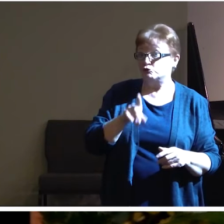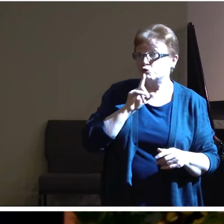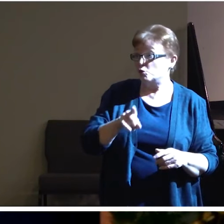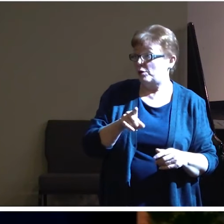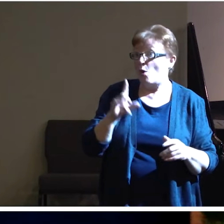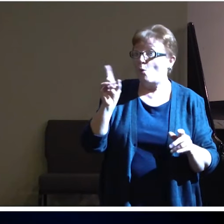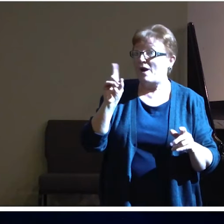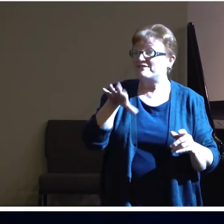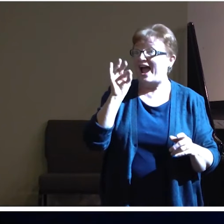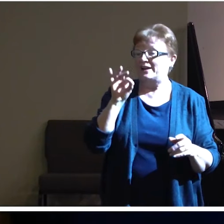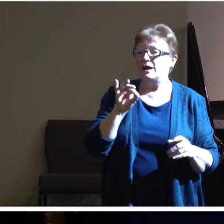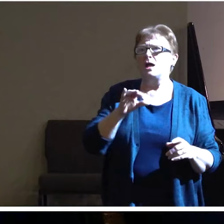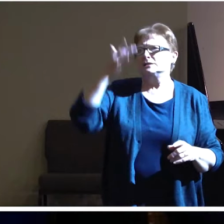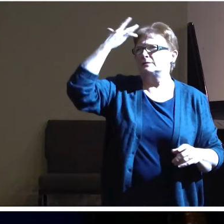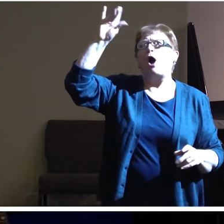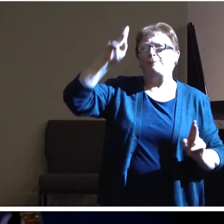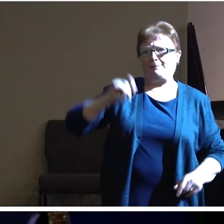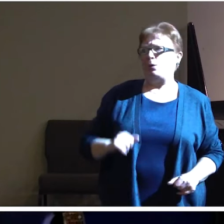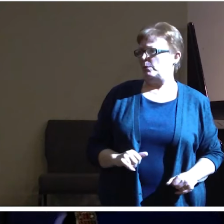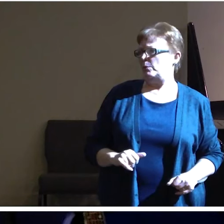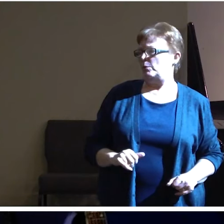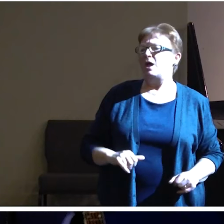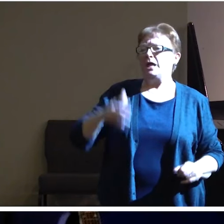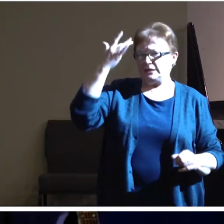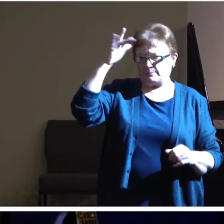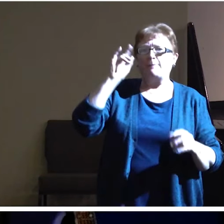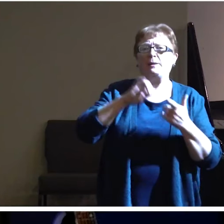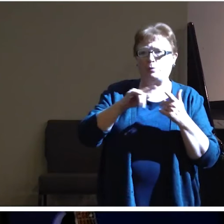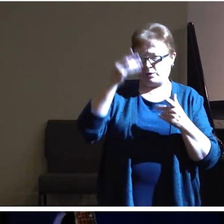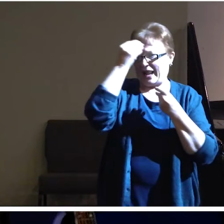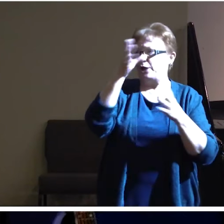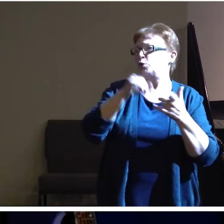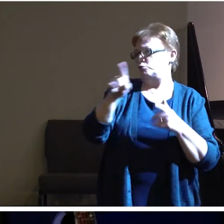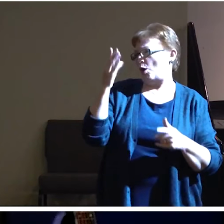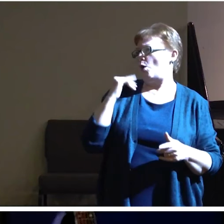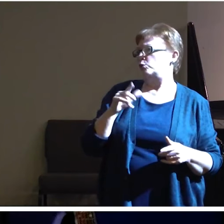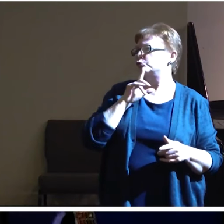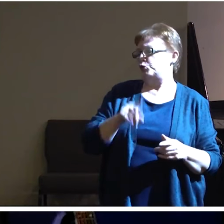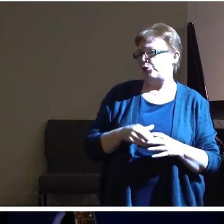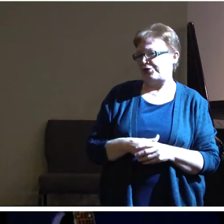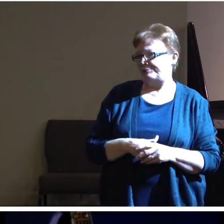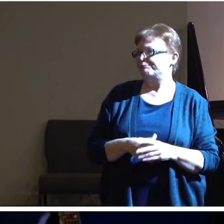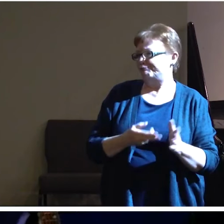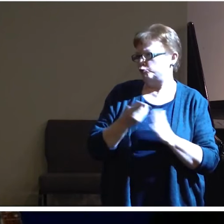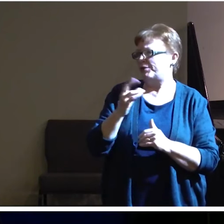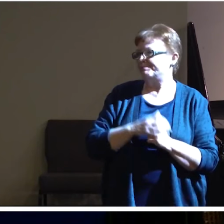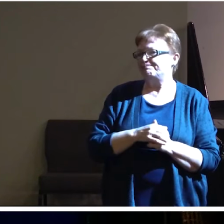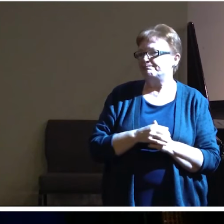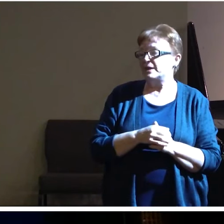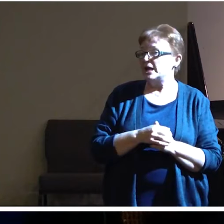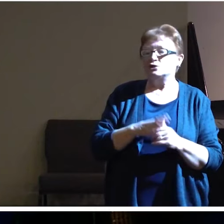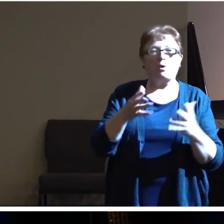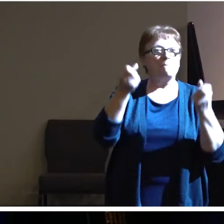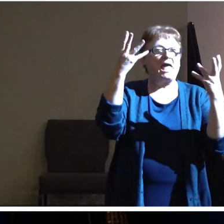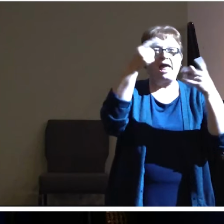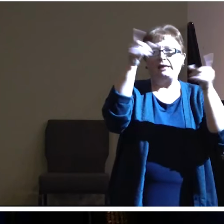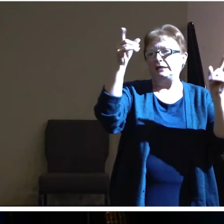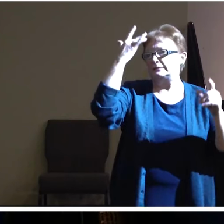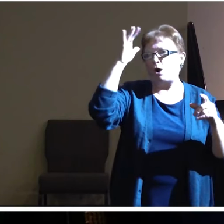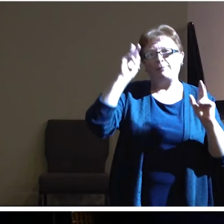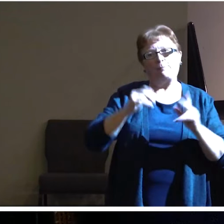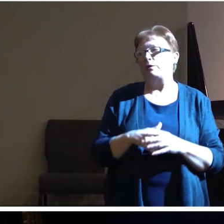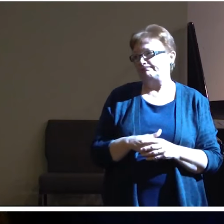That human ingenuity, human intellect, human capacity to know and to figure things out is literally unlimited. And this is why